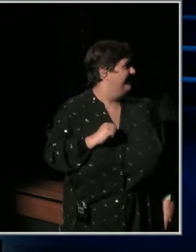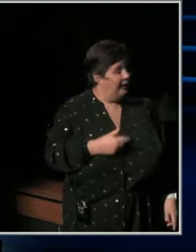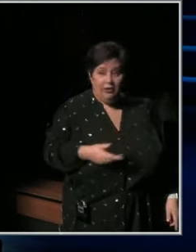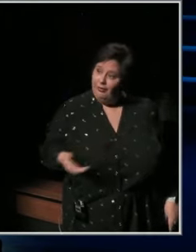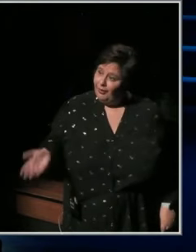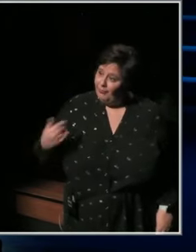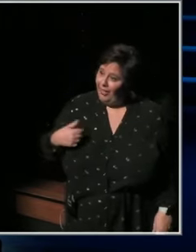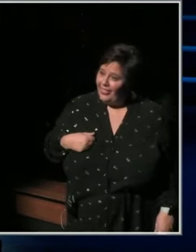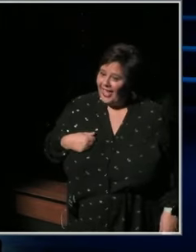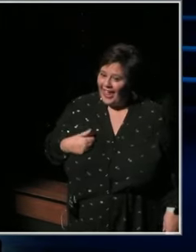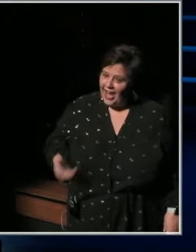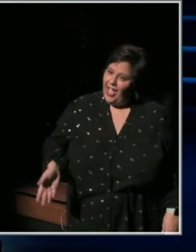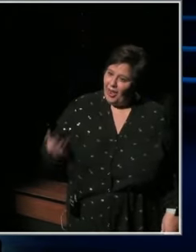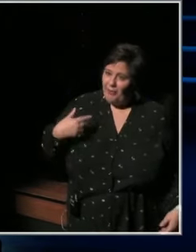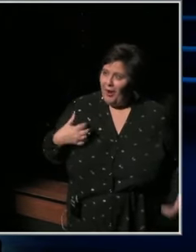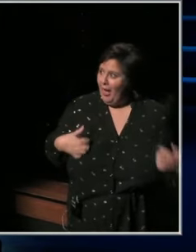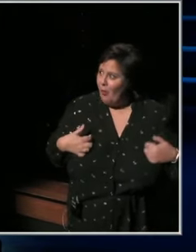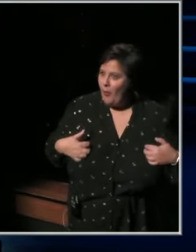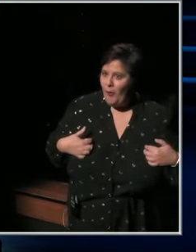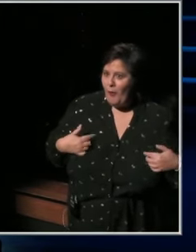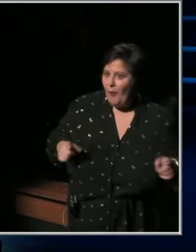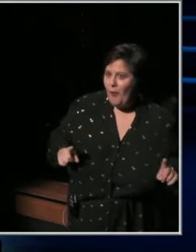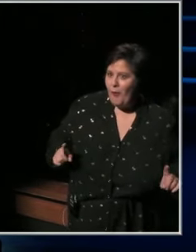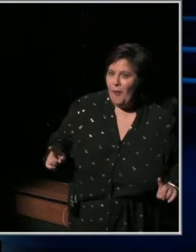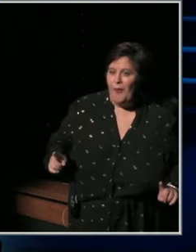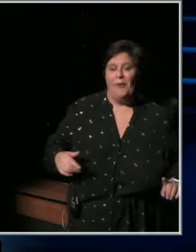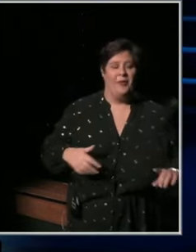Come on, mate. I'm on the edge of my seat.